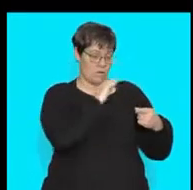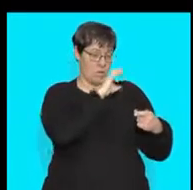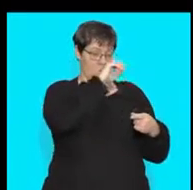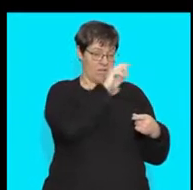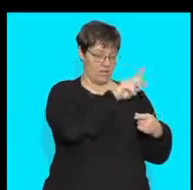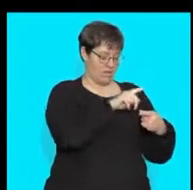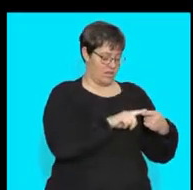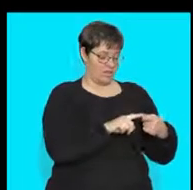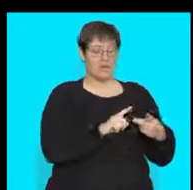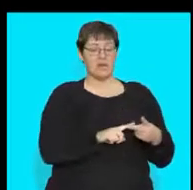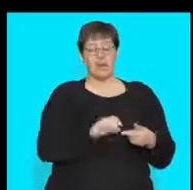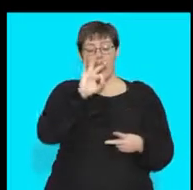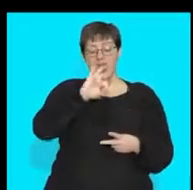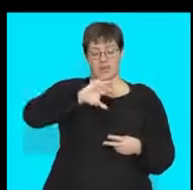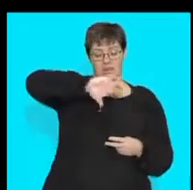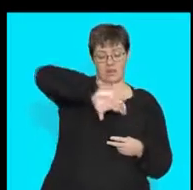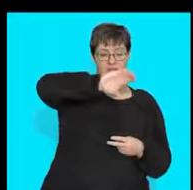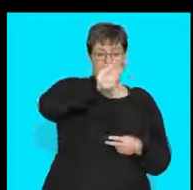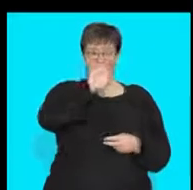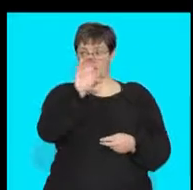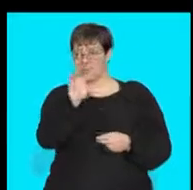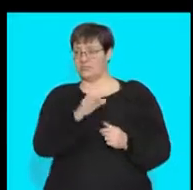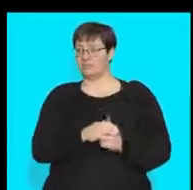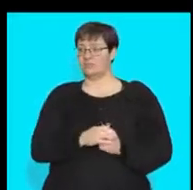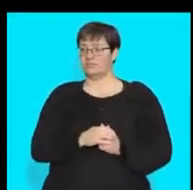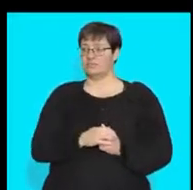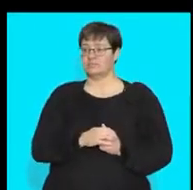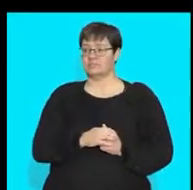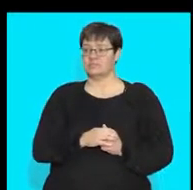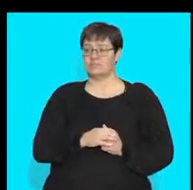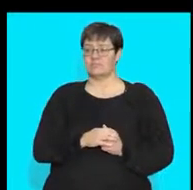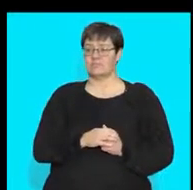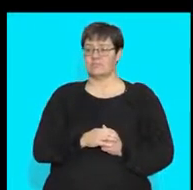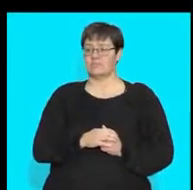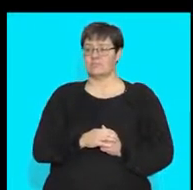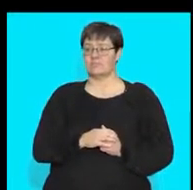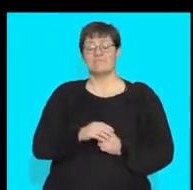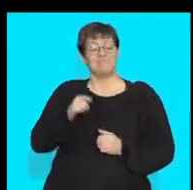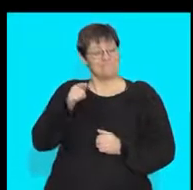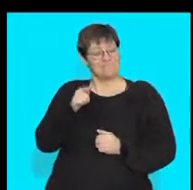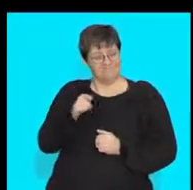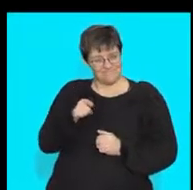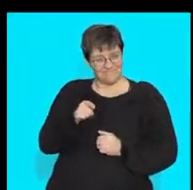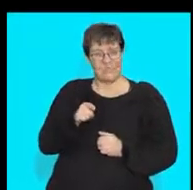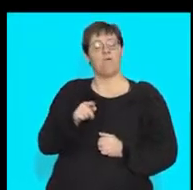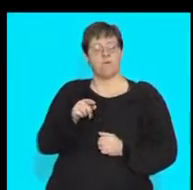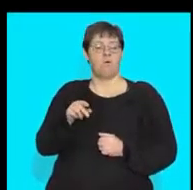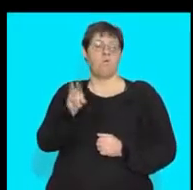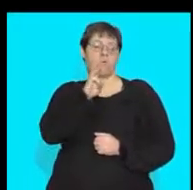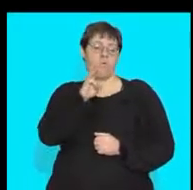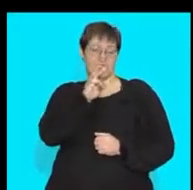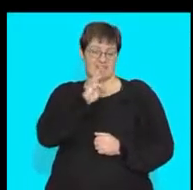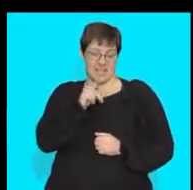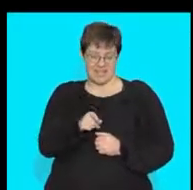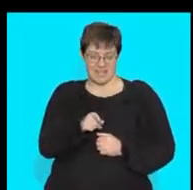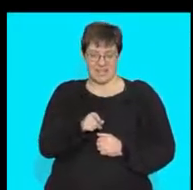window. Right, the 3 semicircular canals here on top, there and there and there, they are also filled